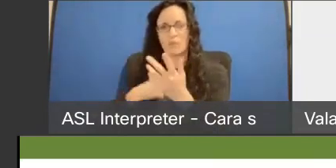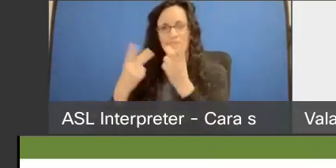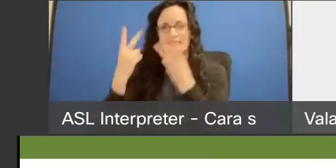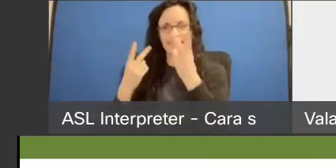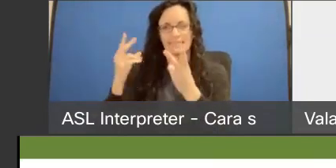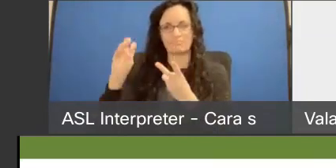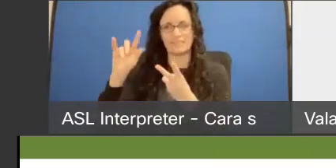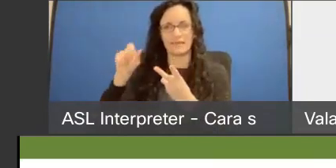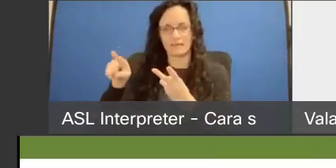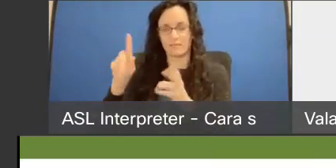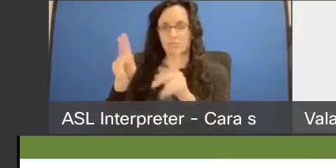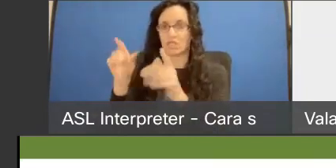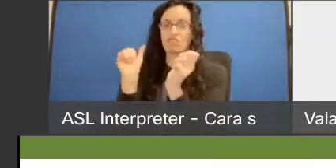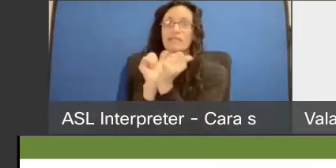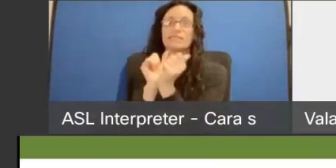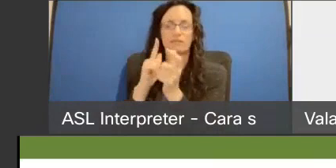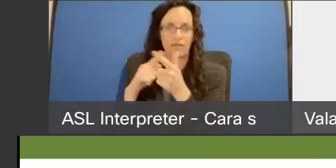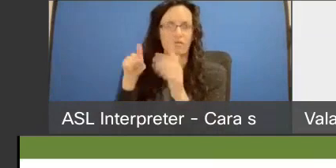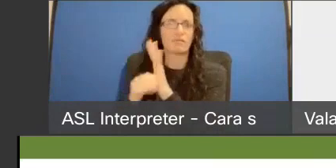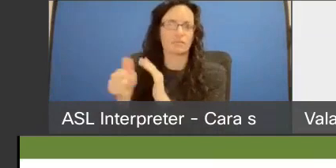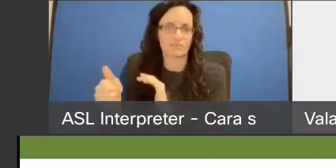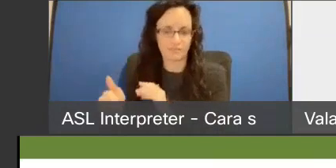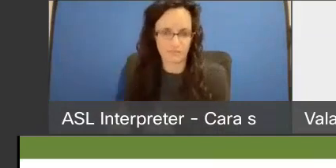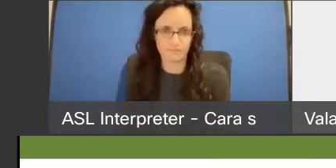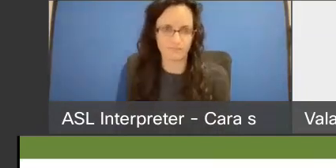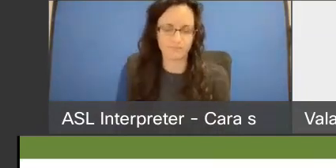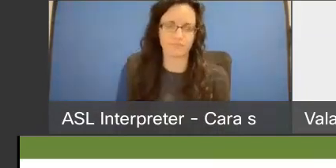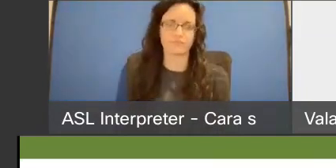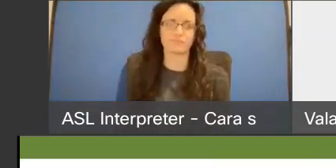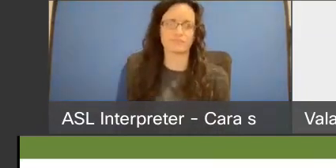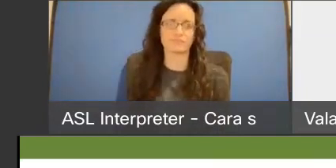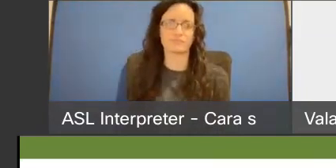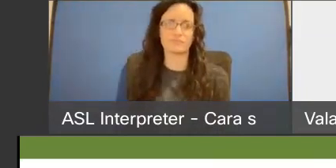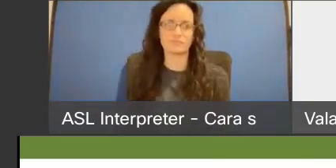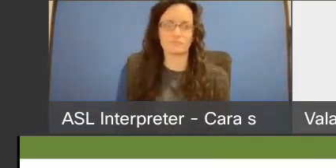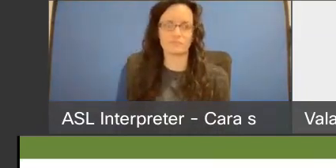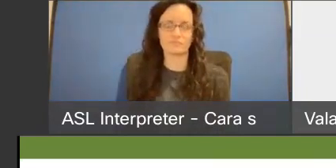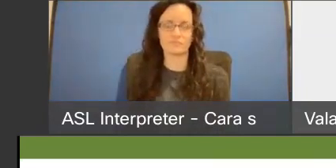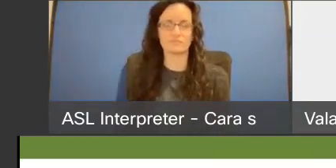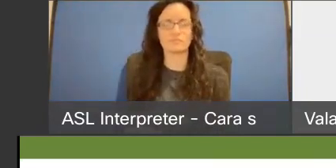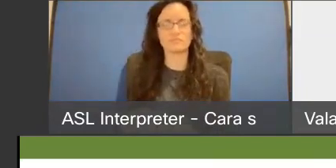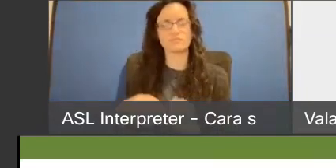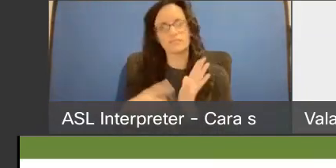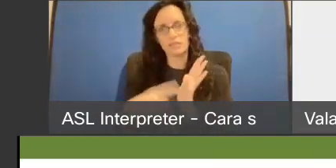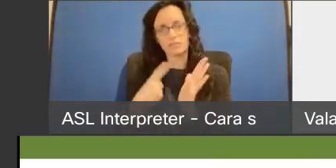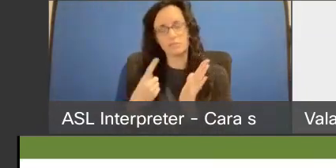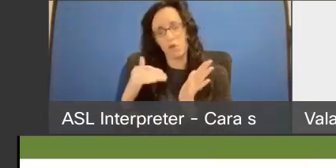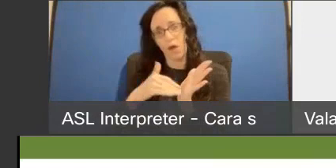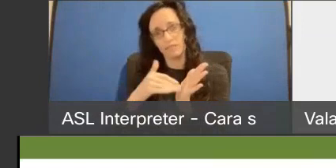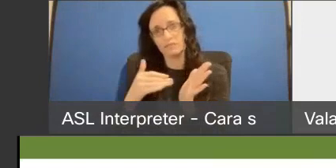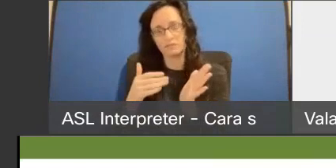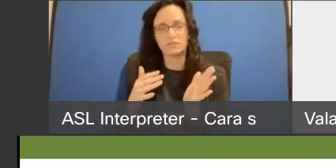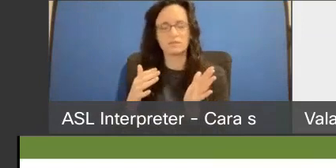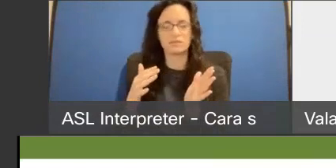person got, you know, arrested and then killed themselves or something. There's some event often, not always, but often that happens that leads to